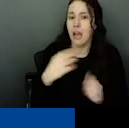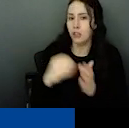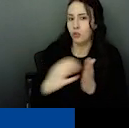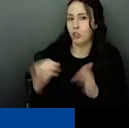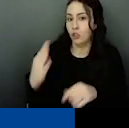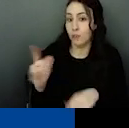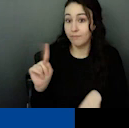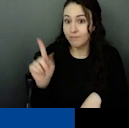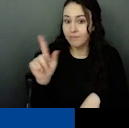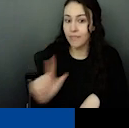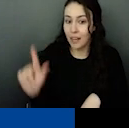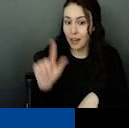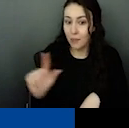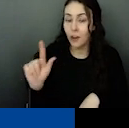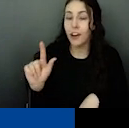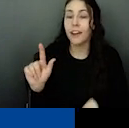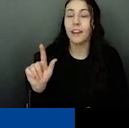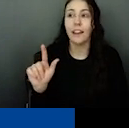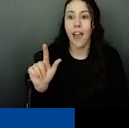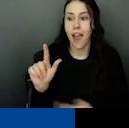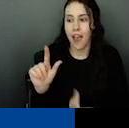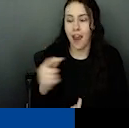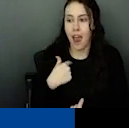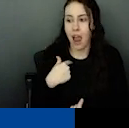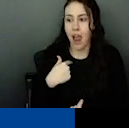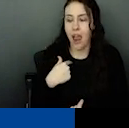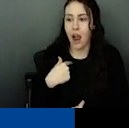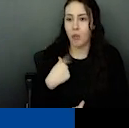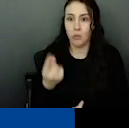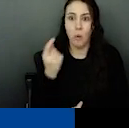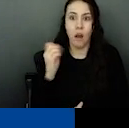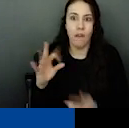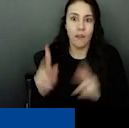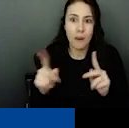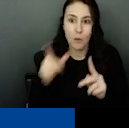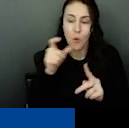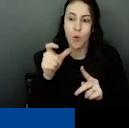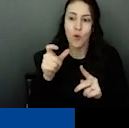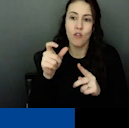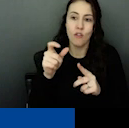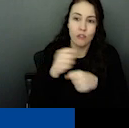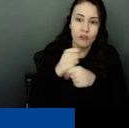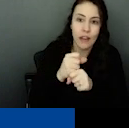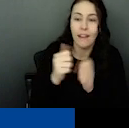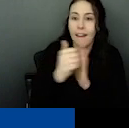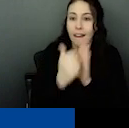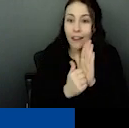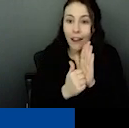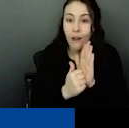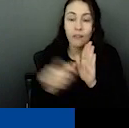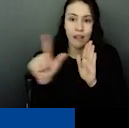library, and I had, you know, I was one of the people that created accounts, library accounts